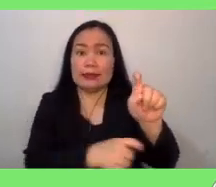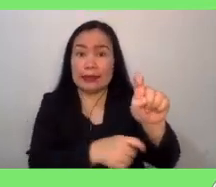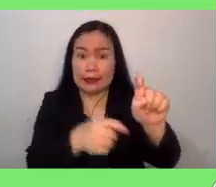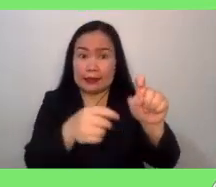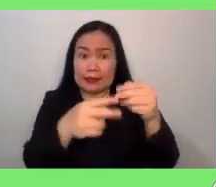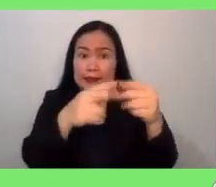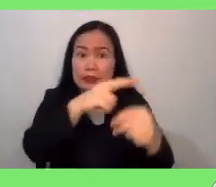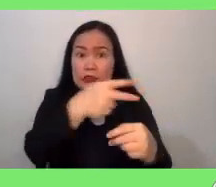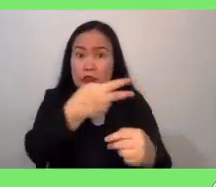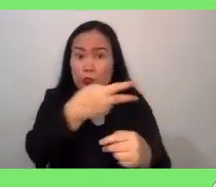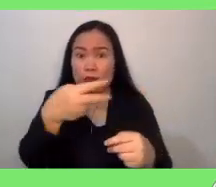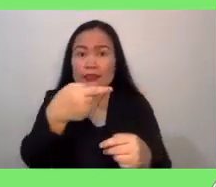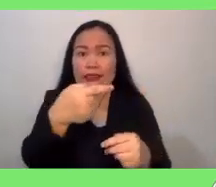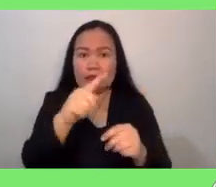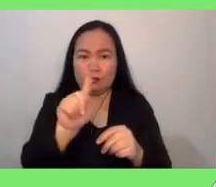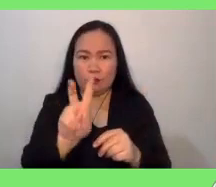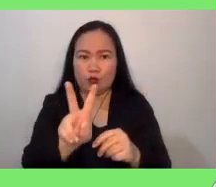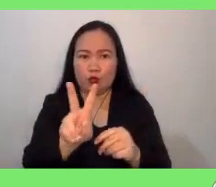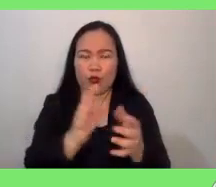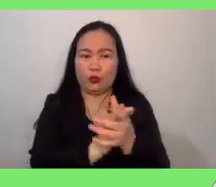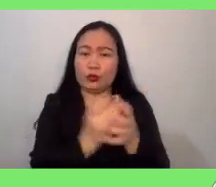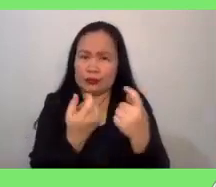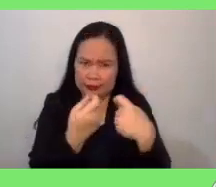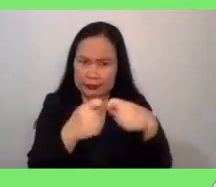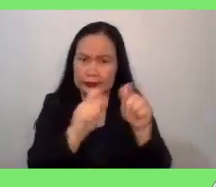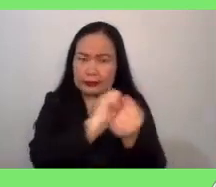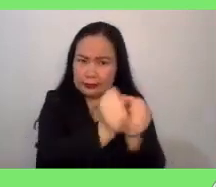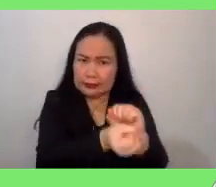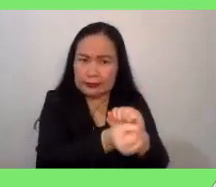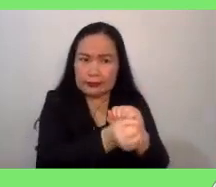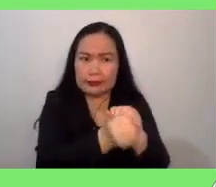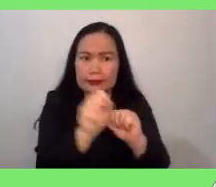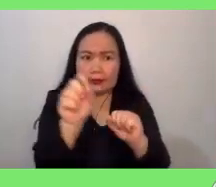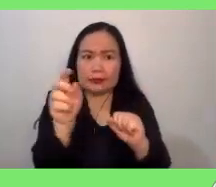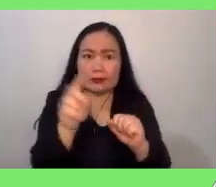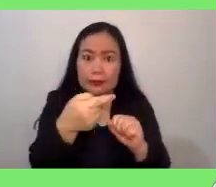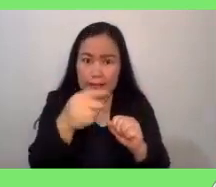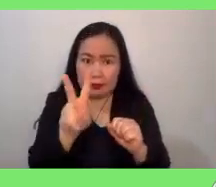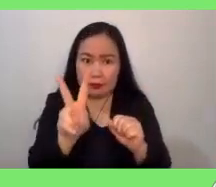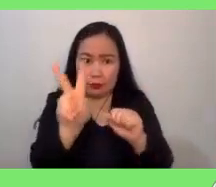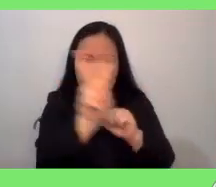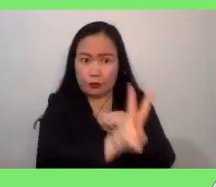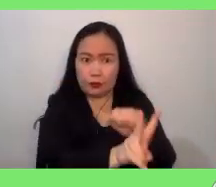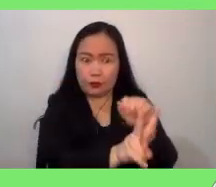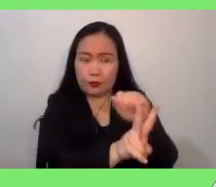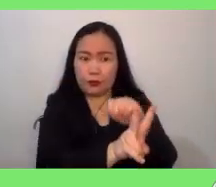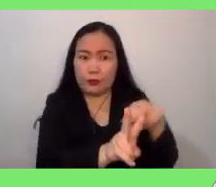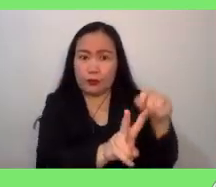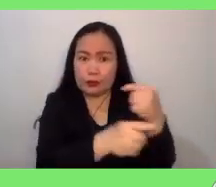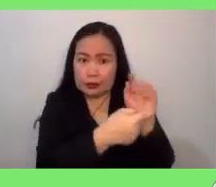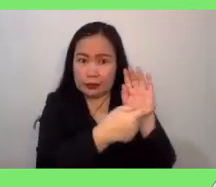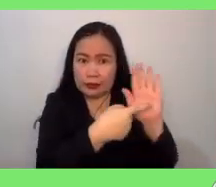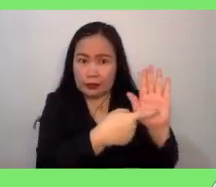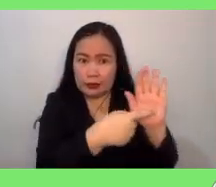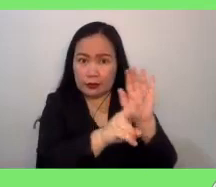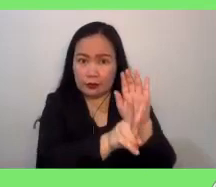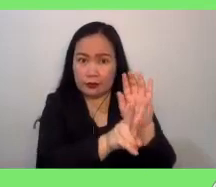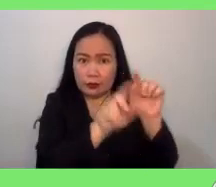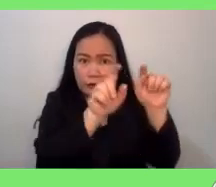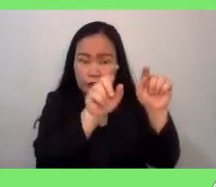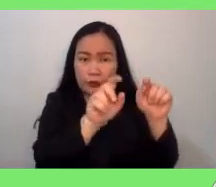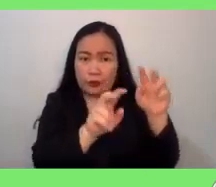2. So, for negative 2, ang isa-substitute naman natin ay negative 2, of course. And then, negative